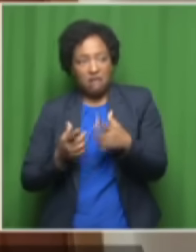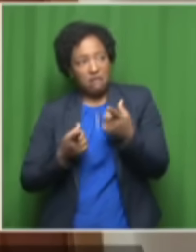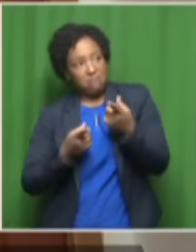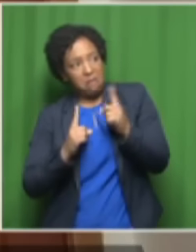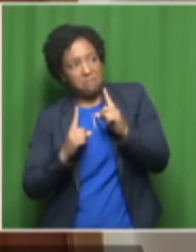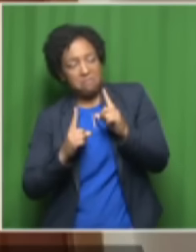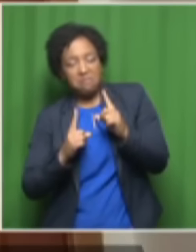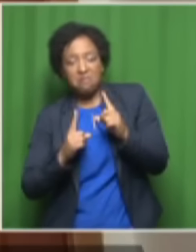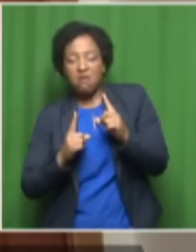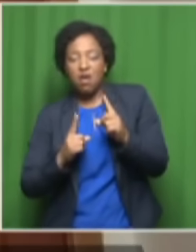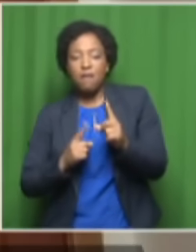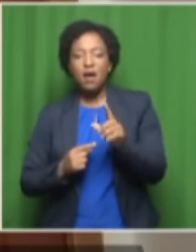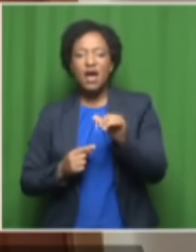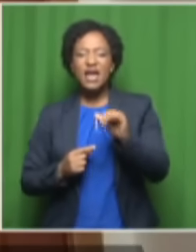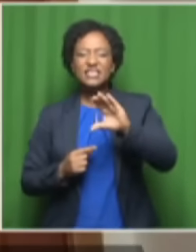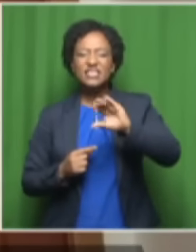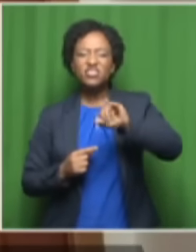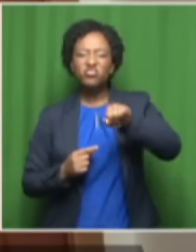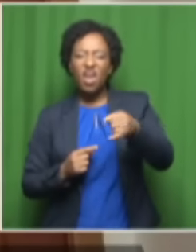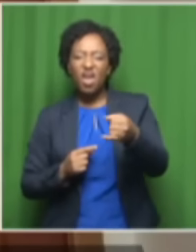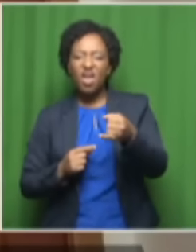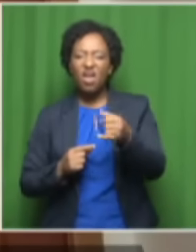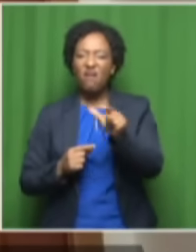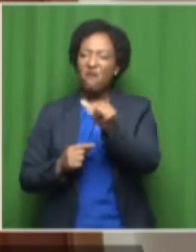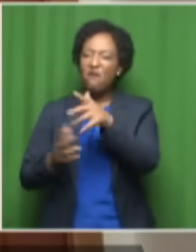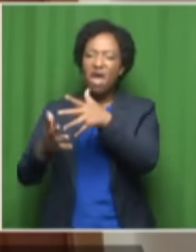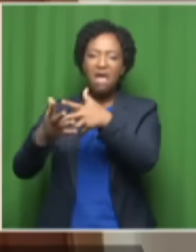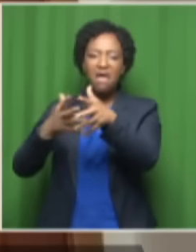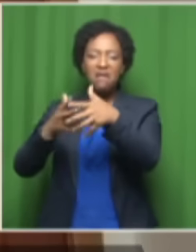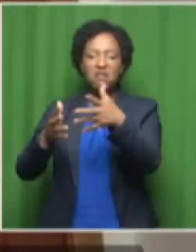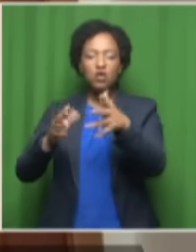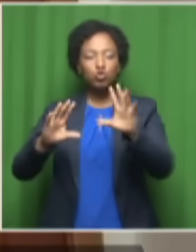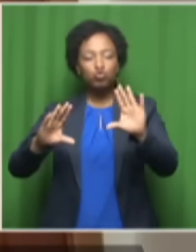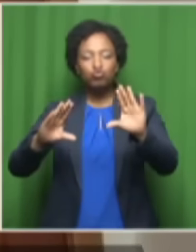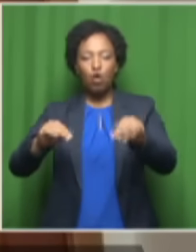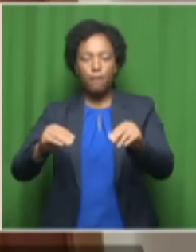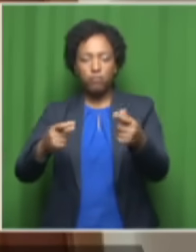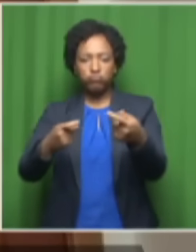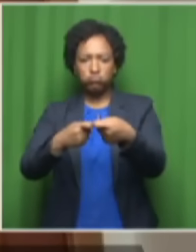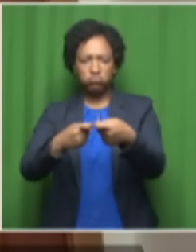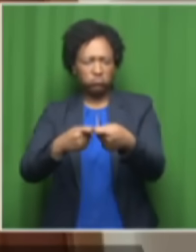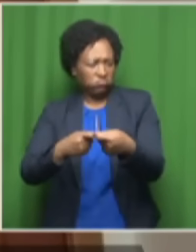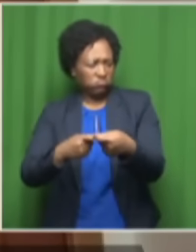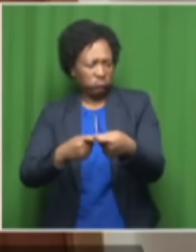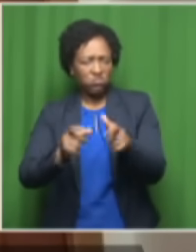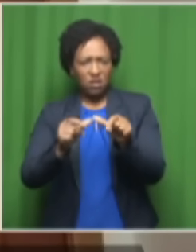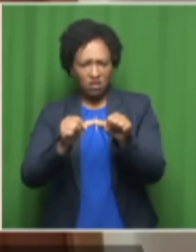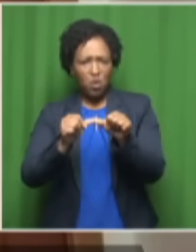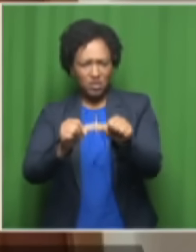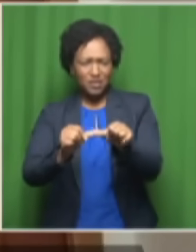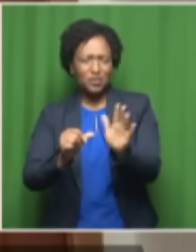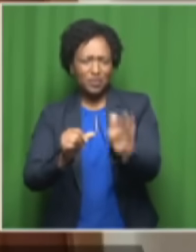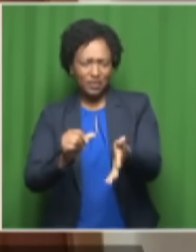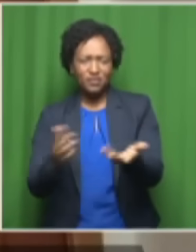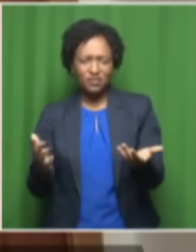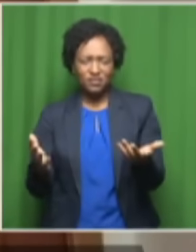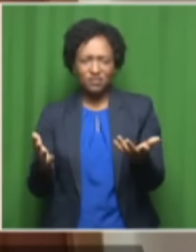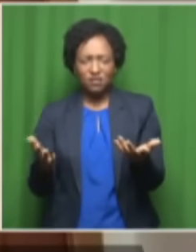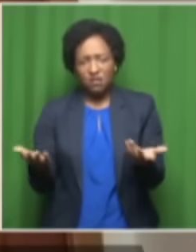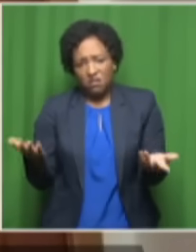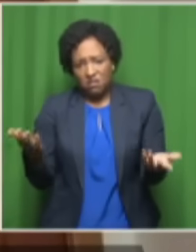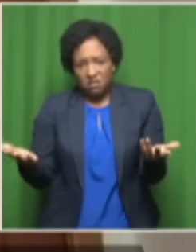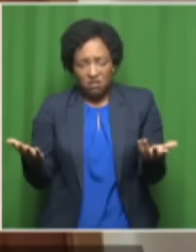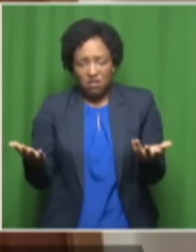attempt by the ICJ, any provisional measures that would try to stop the conflict, and that they're just going to continue, they effectively then make themselves